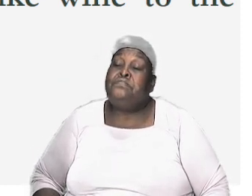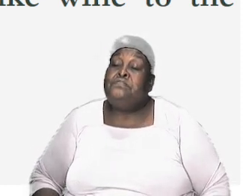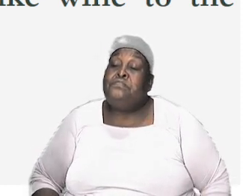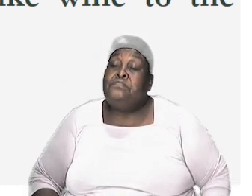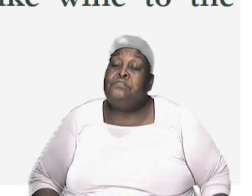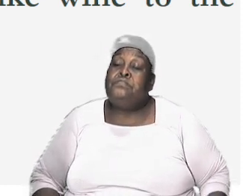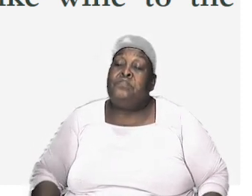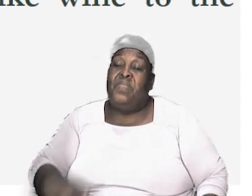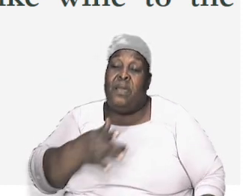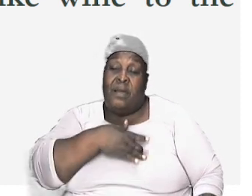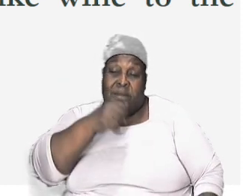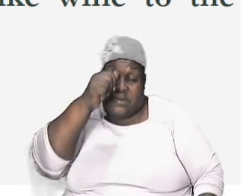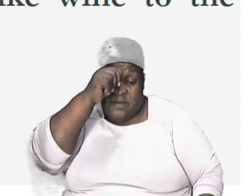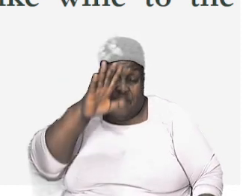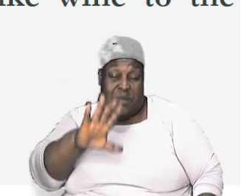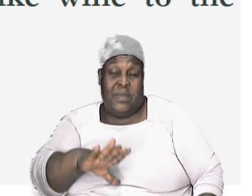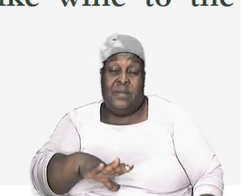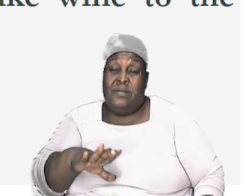The heart of men